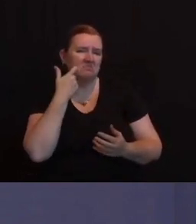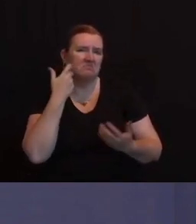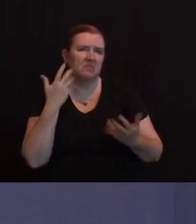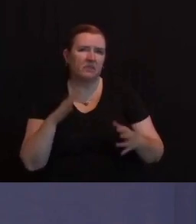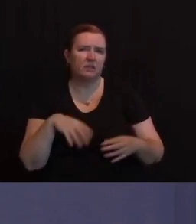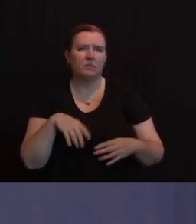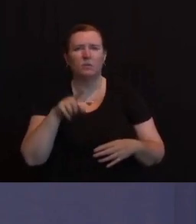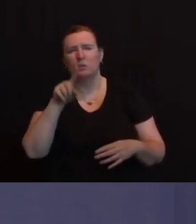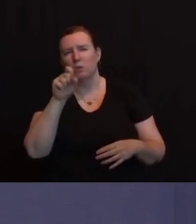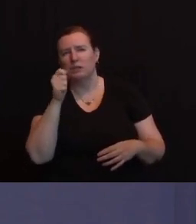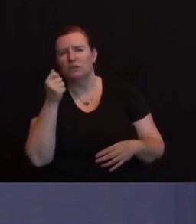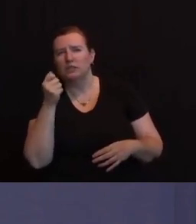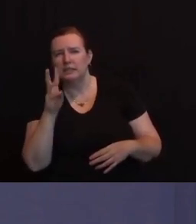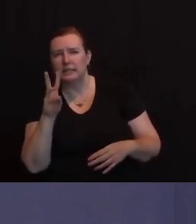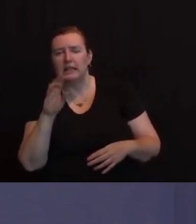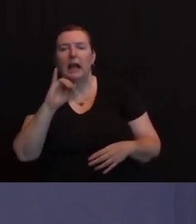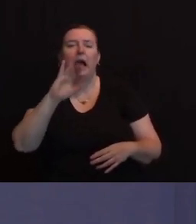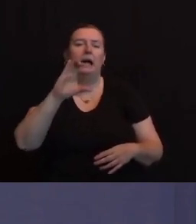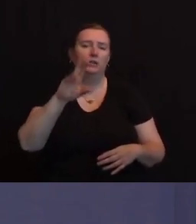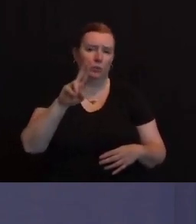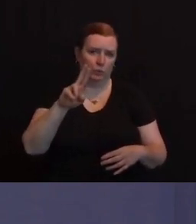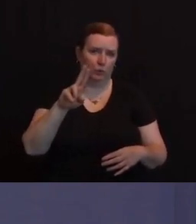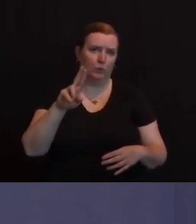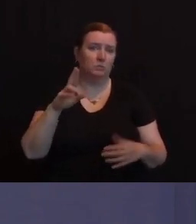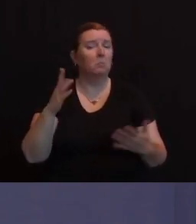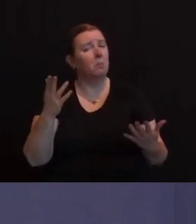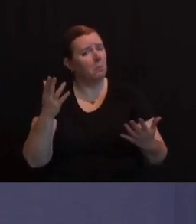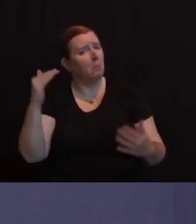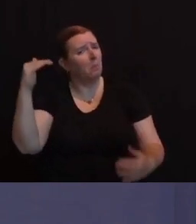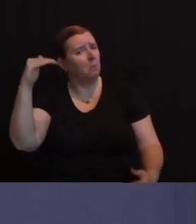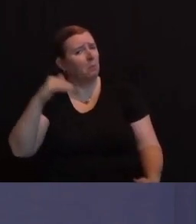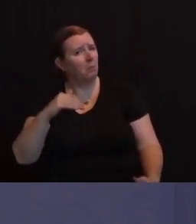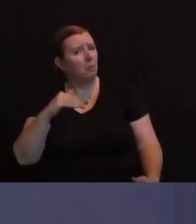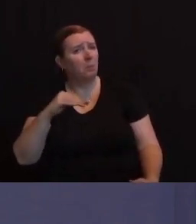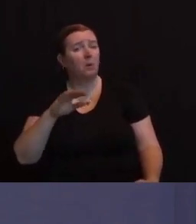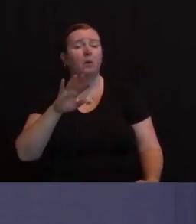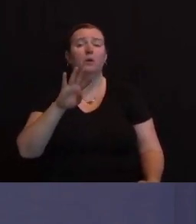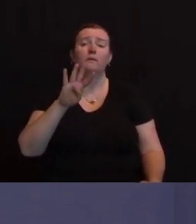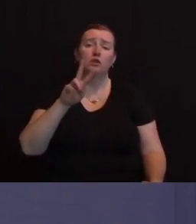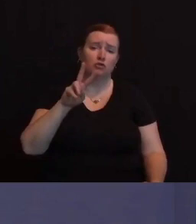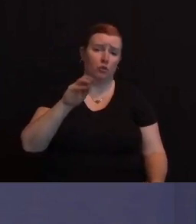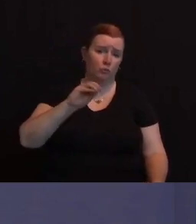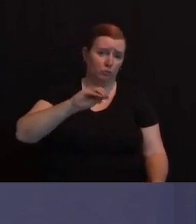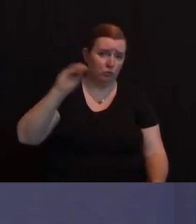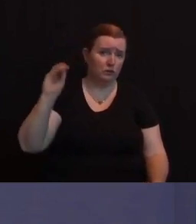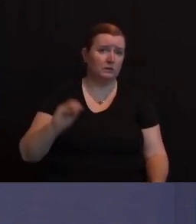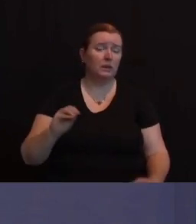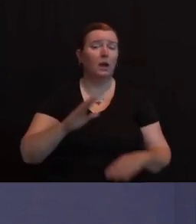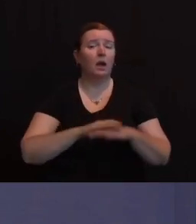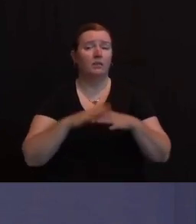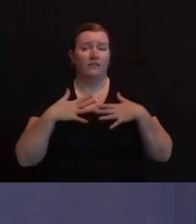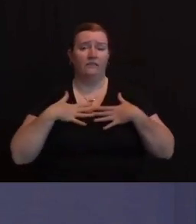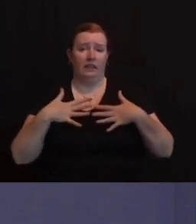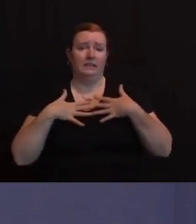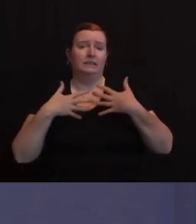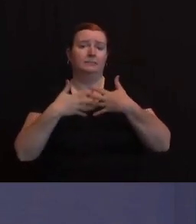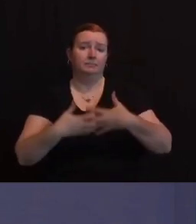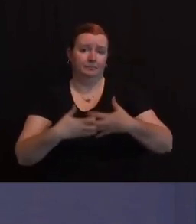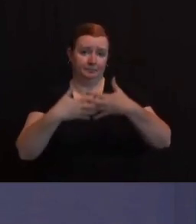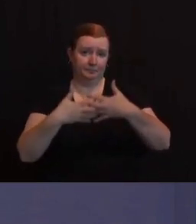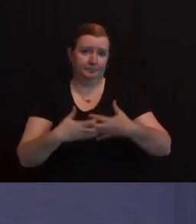in critical care, one of our lowest numbers, with only 42% of them on ventilators. There are fortunately no new